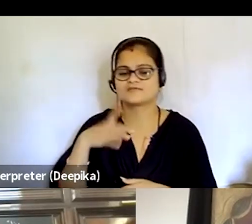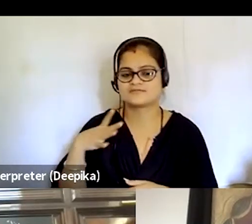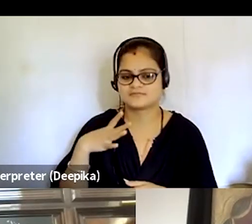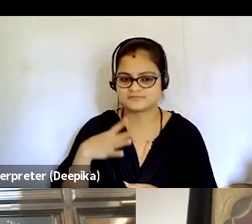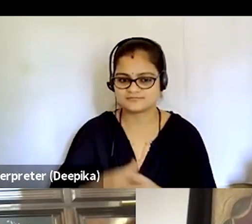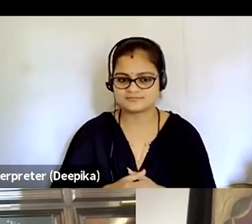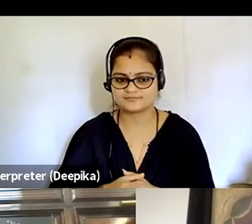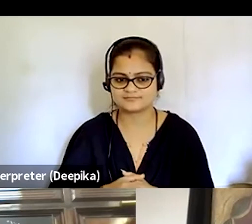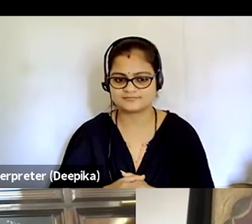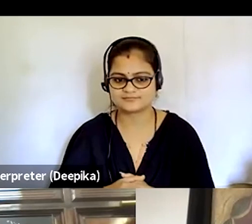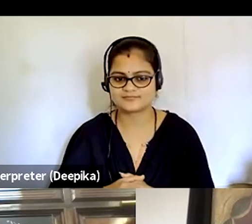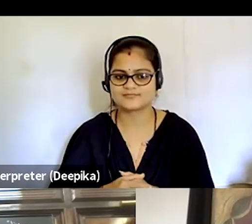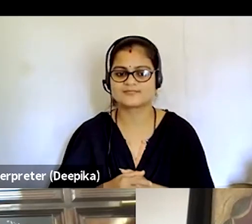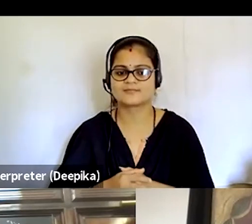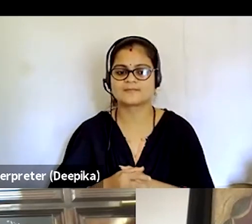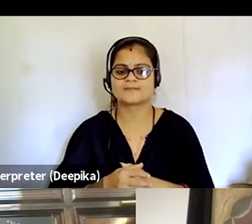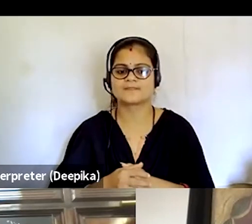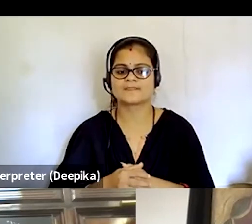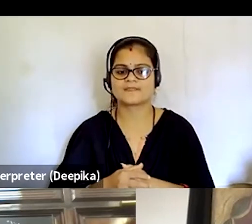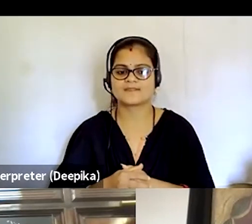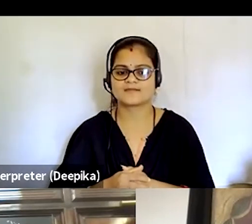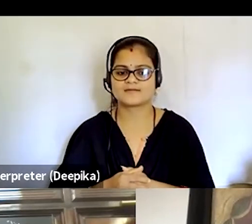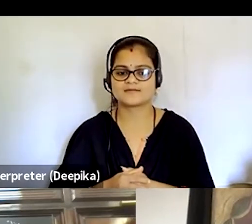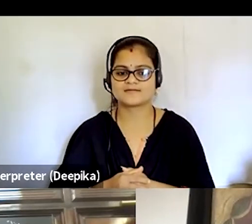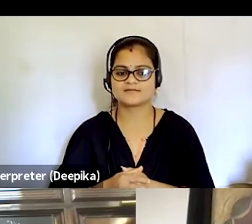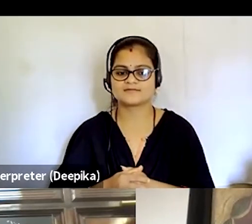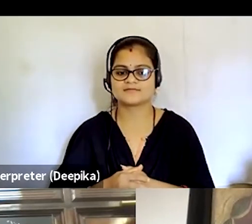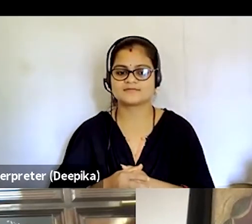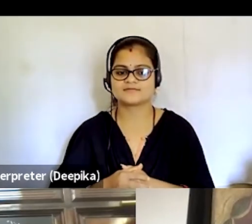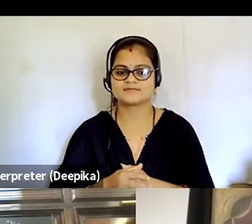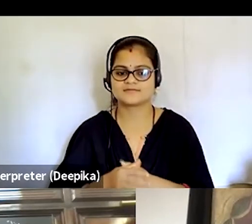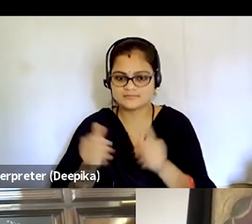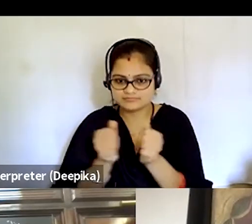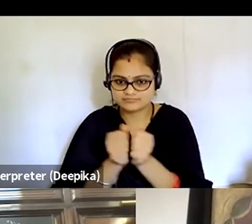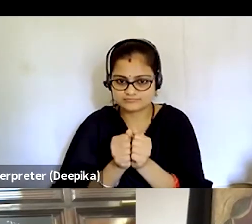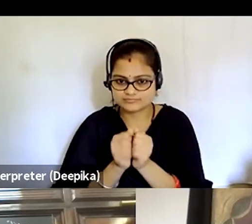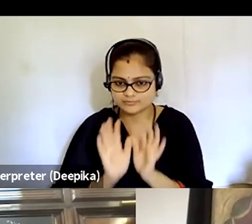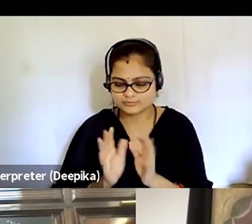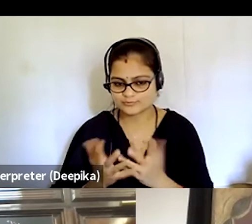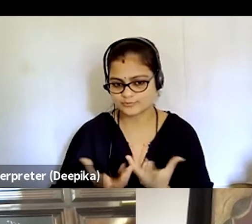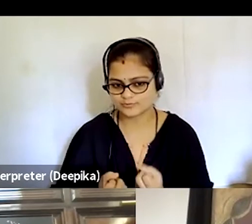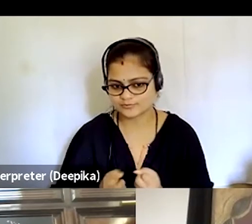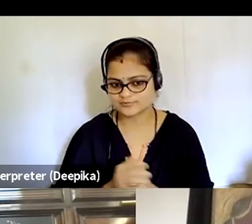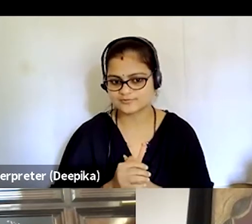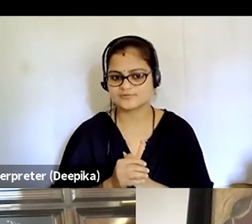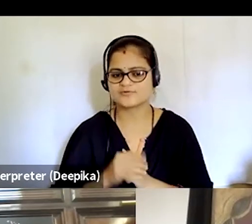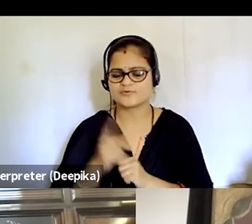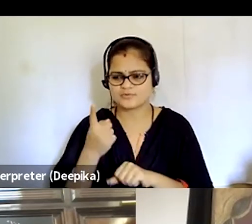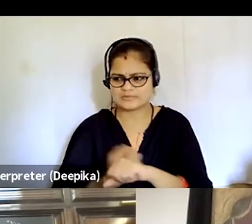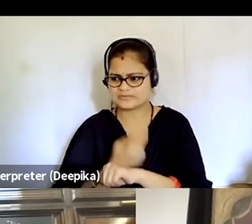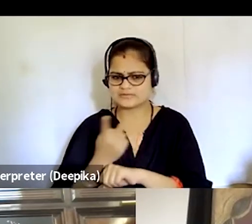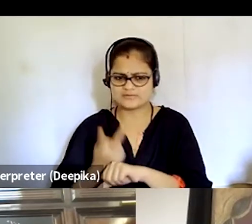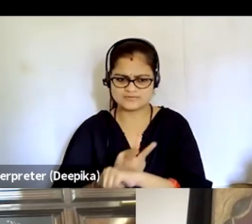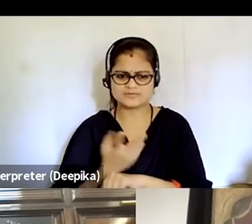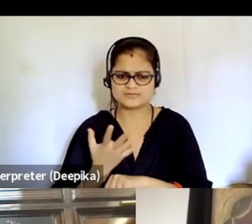and ultimately we did not, we had to leave the dagger behind. But that was an hour spent,